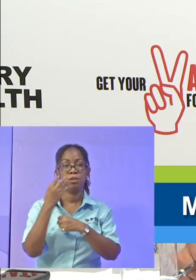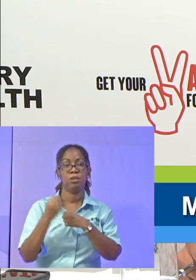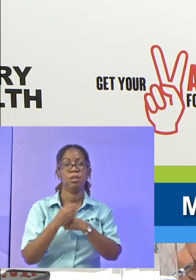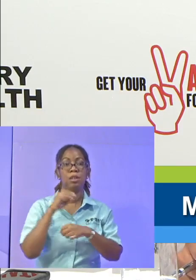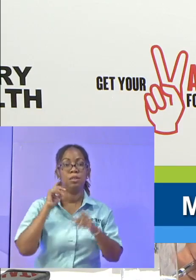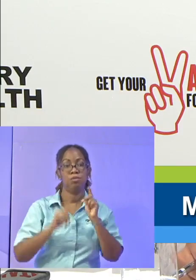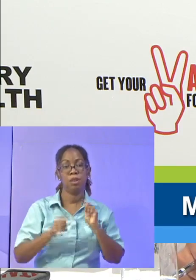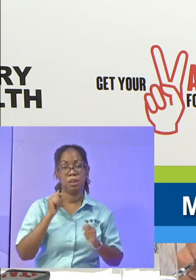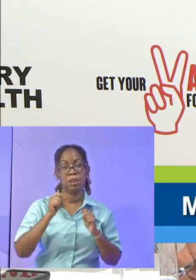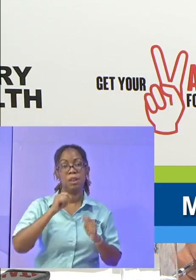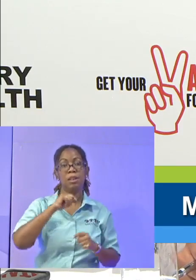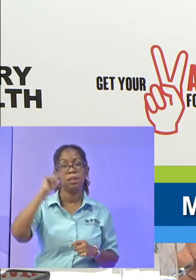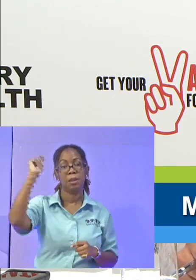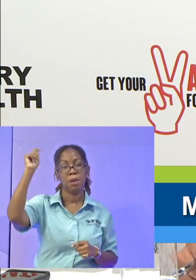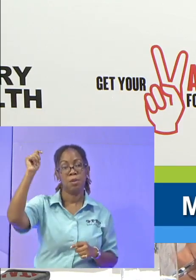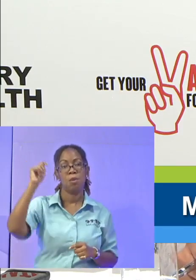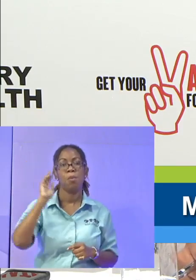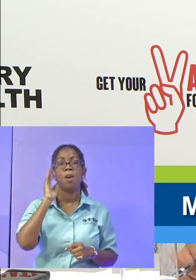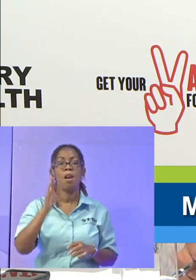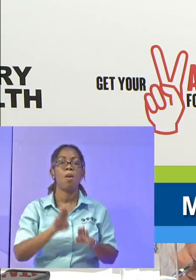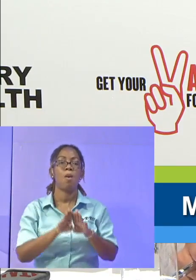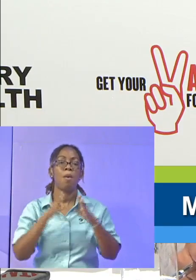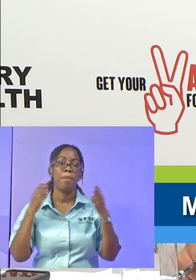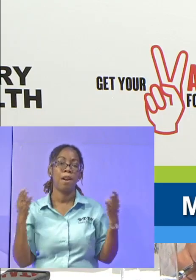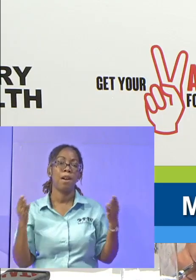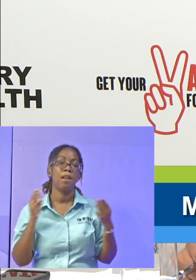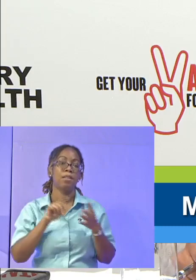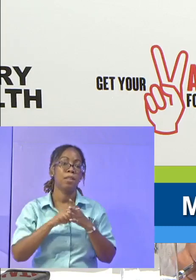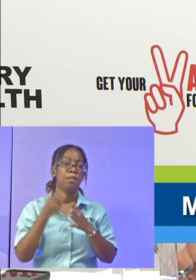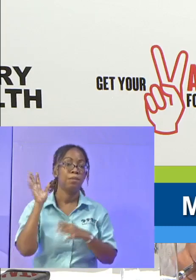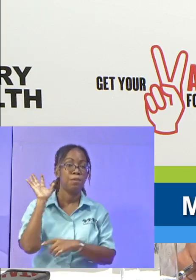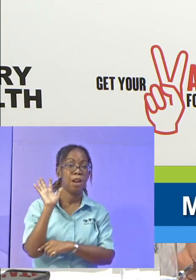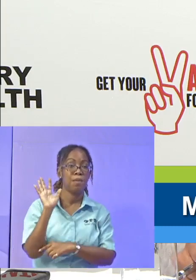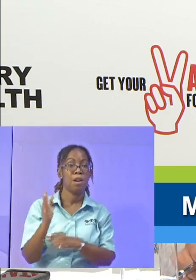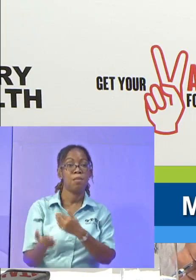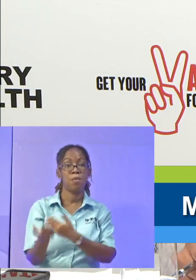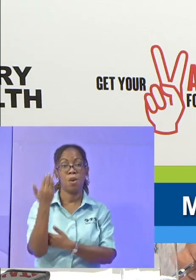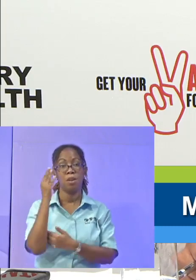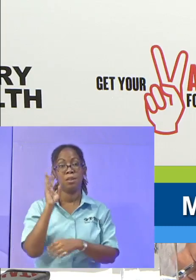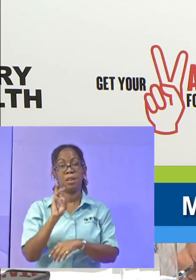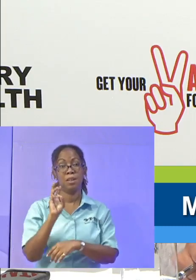Tobago will be open from 5 a.m. to 6 p.m.